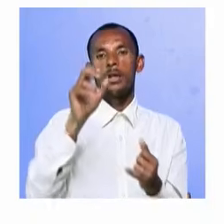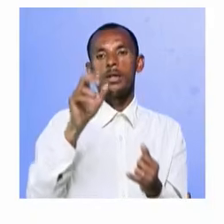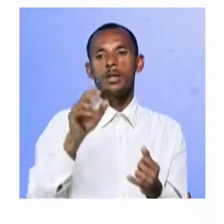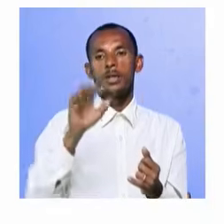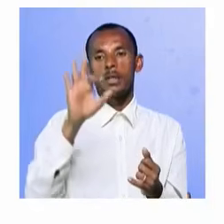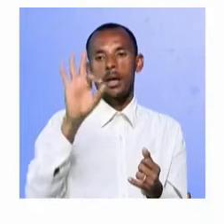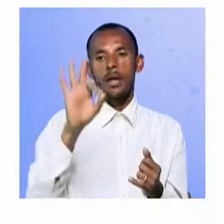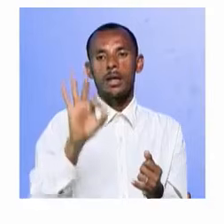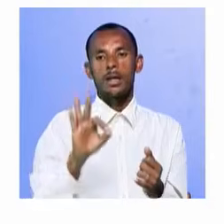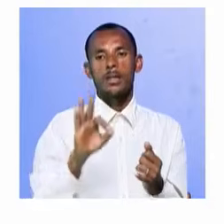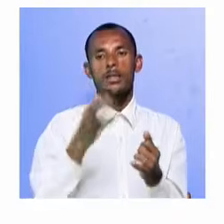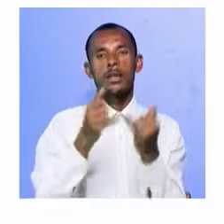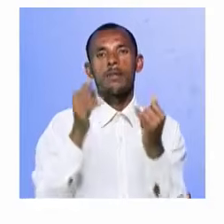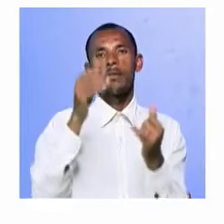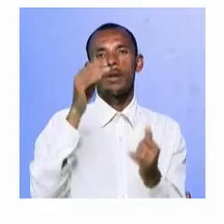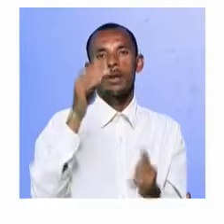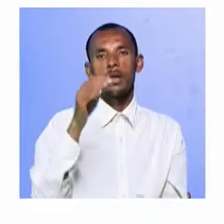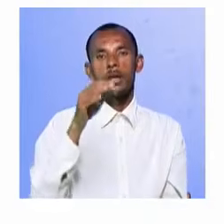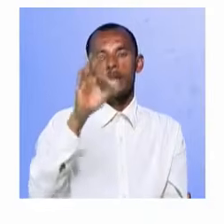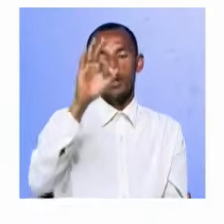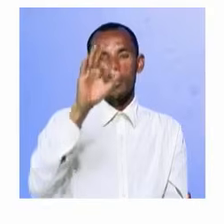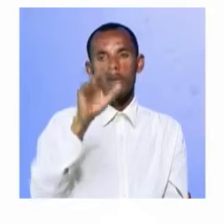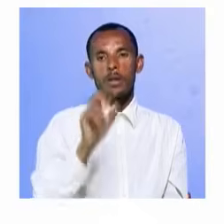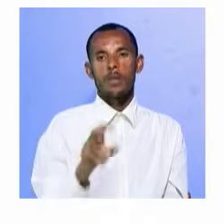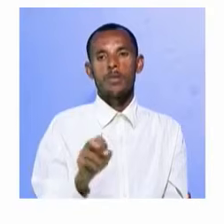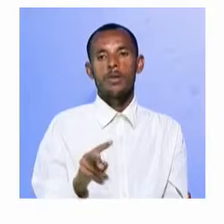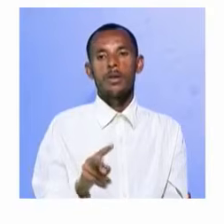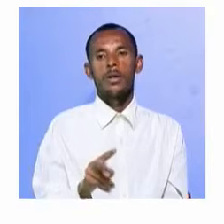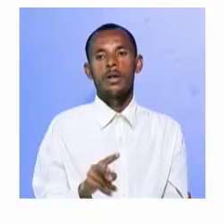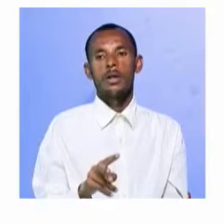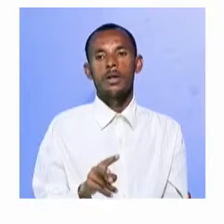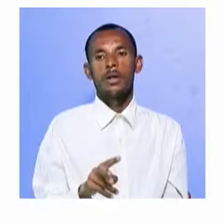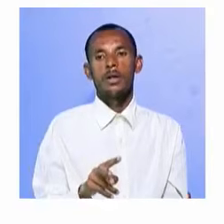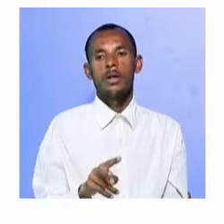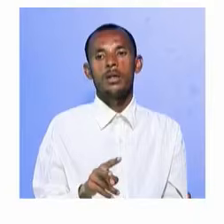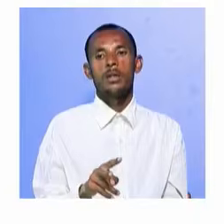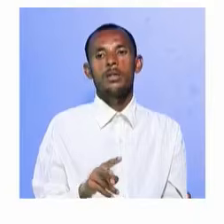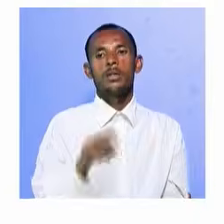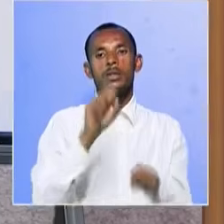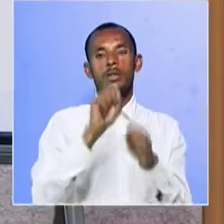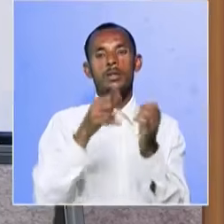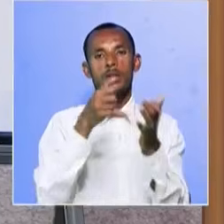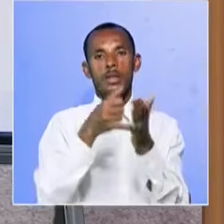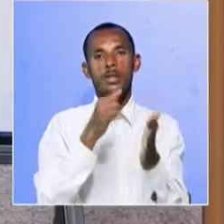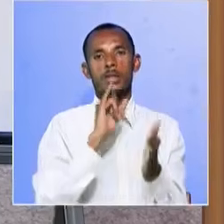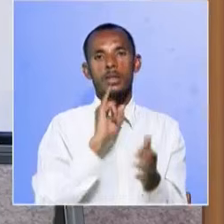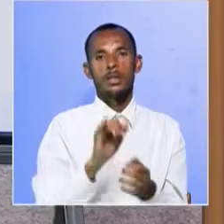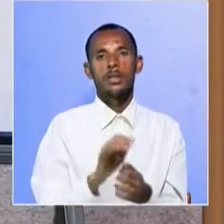9. By 4, this is 12. Okay? So,